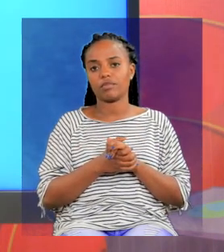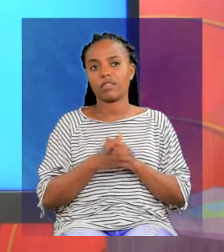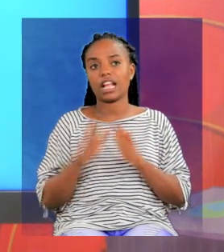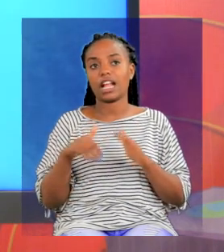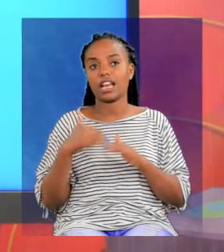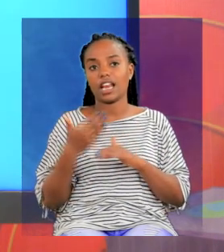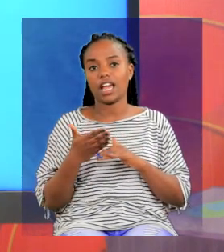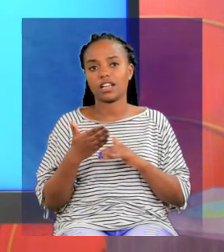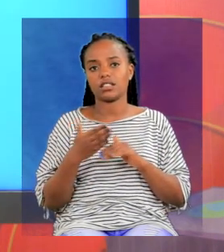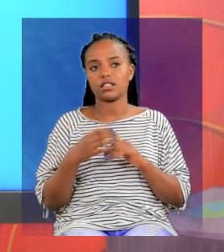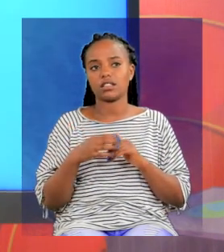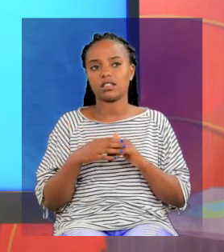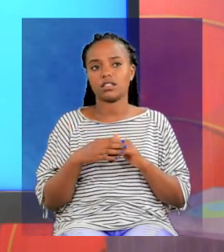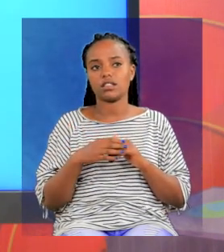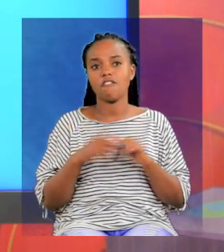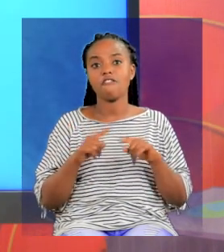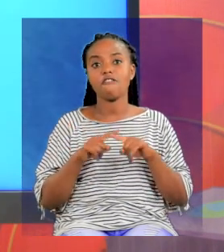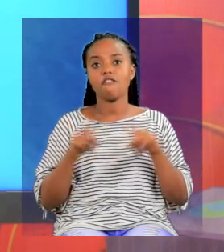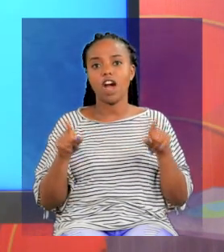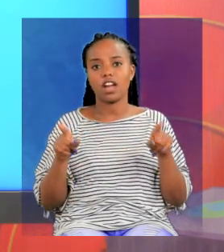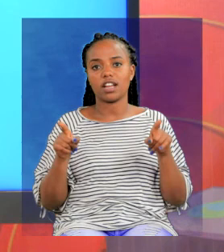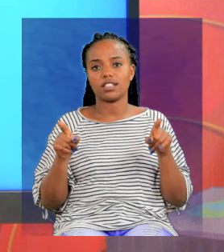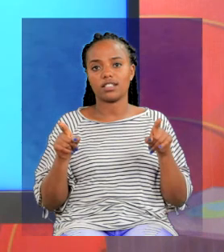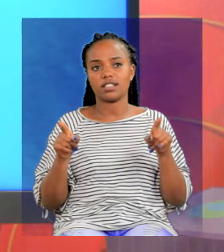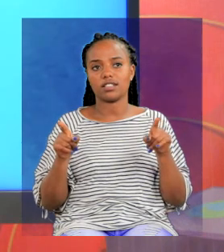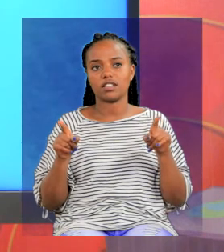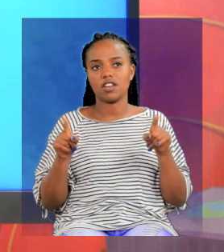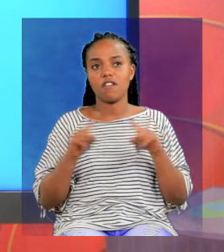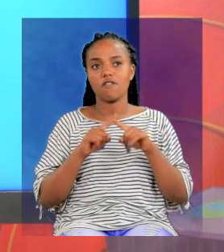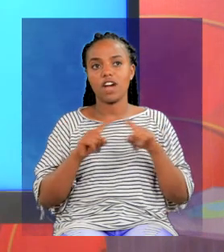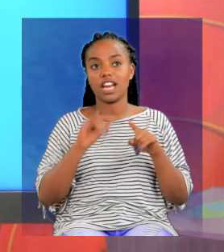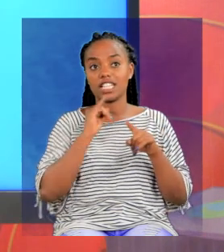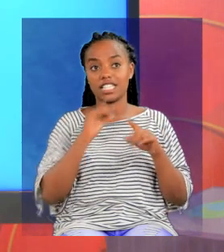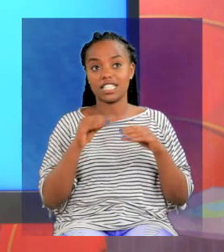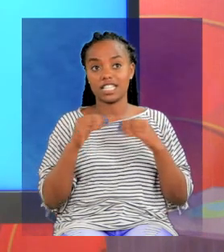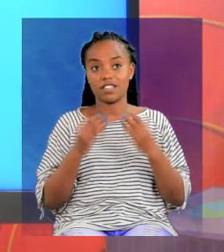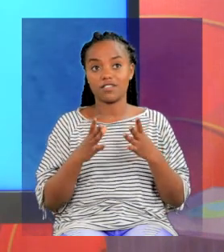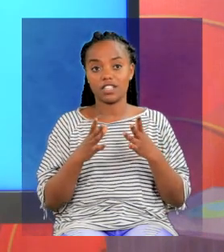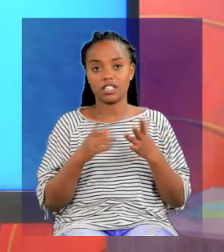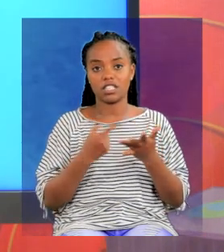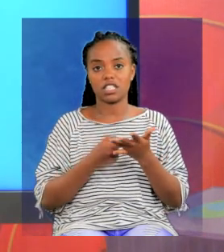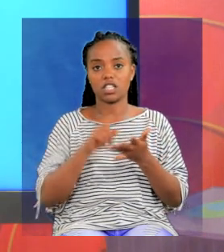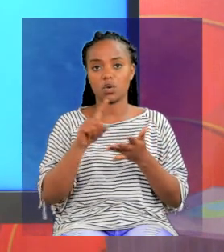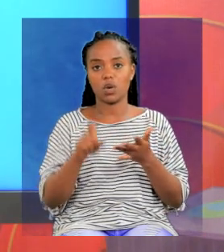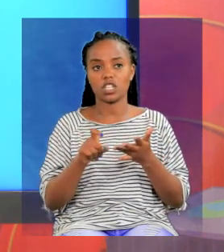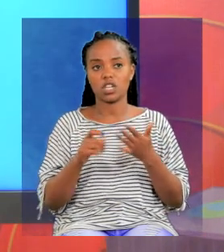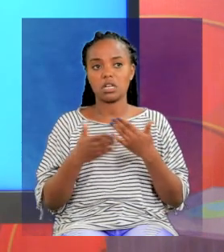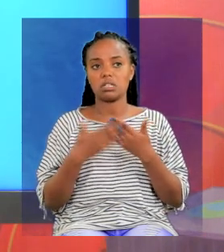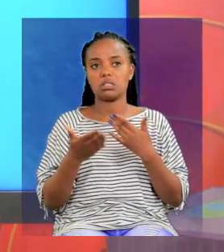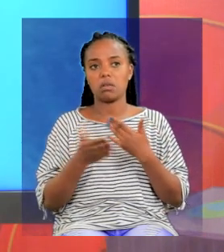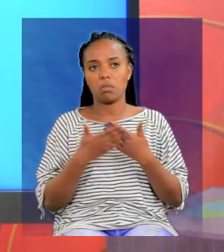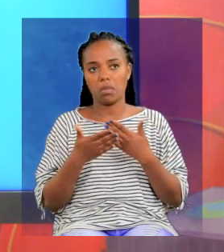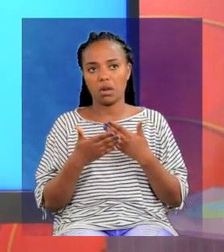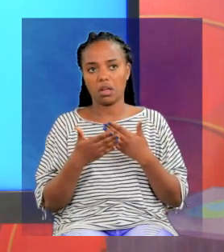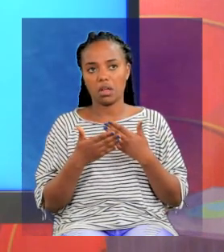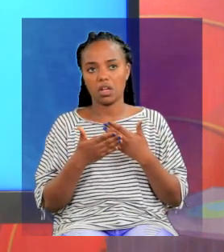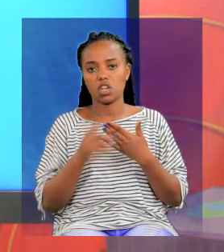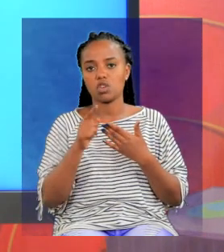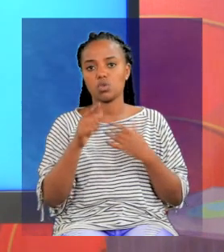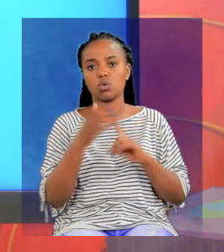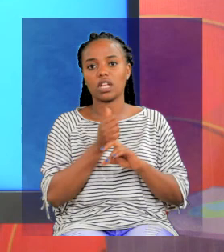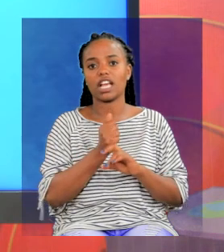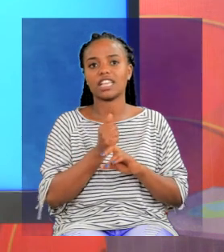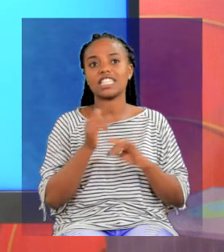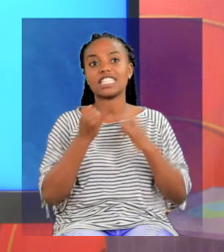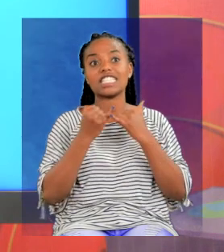Next, variance. Variance is given by this equation. It is simply, you take